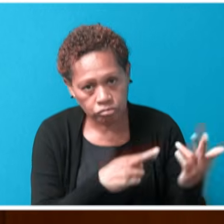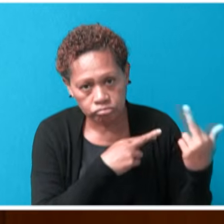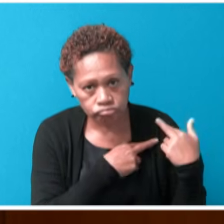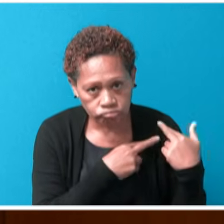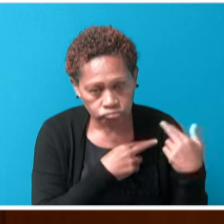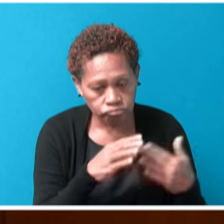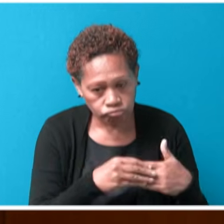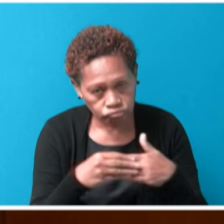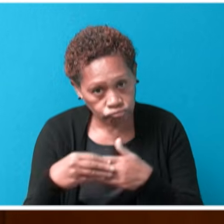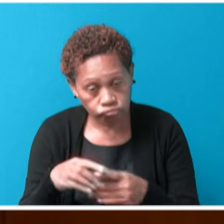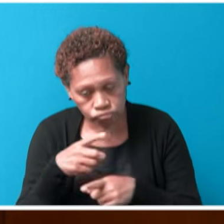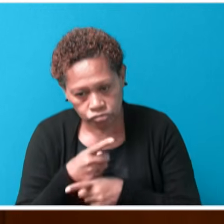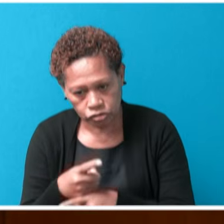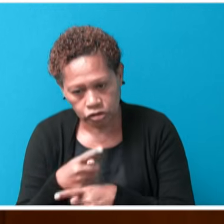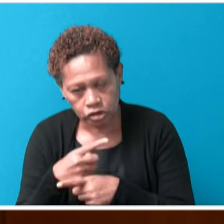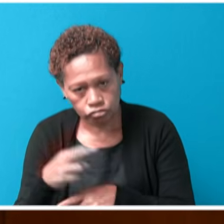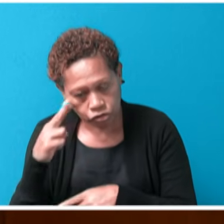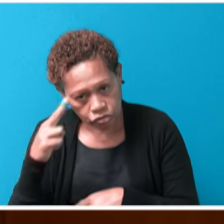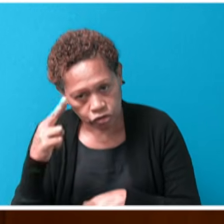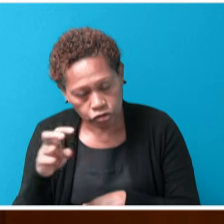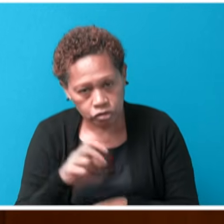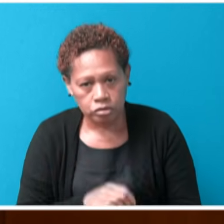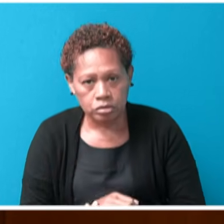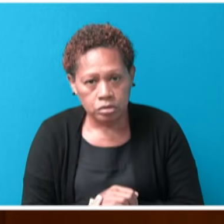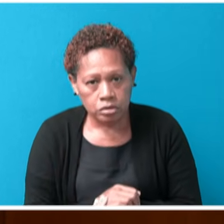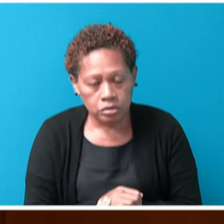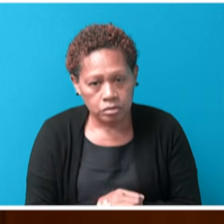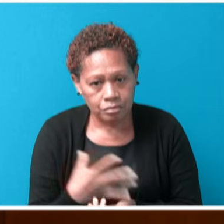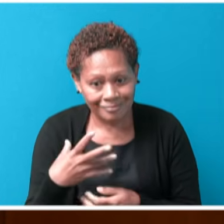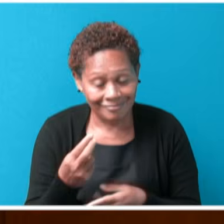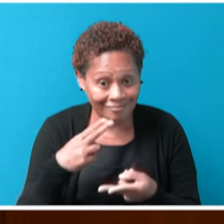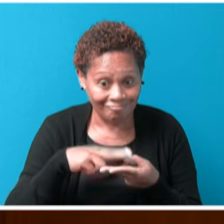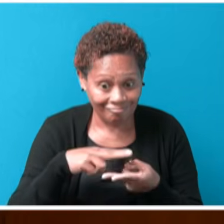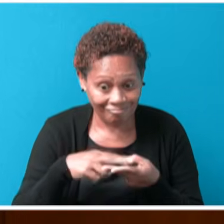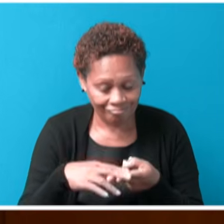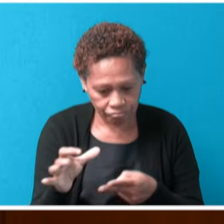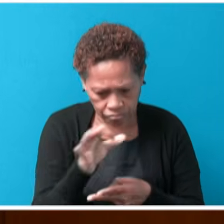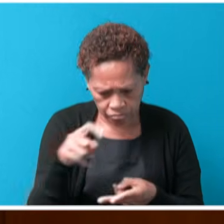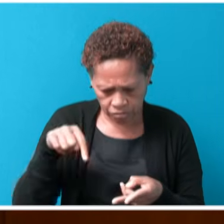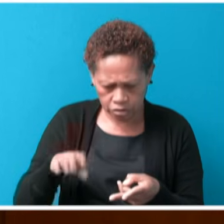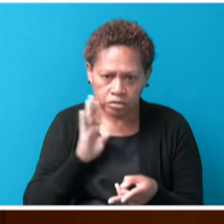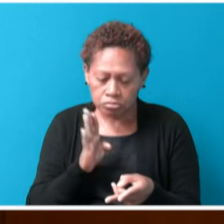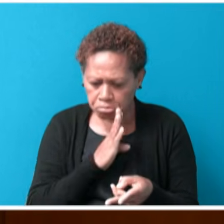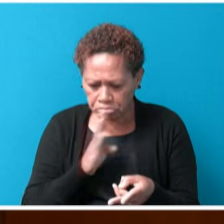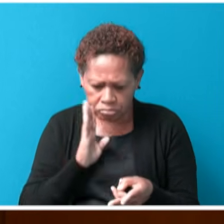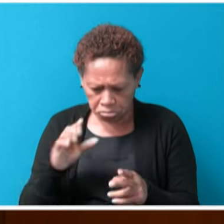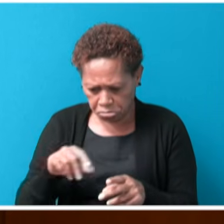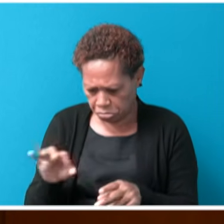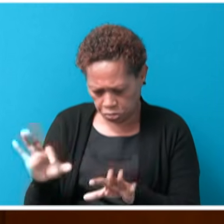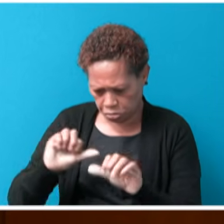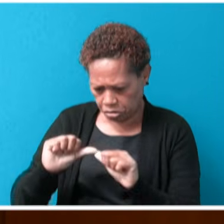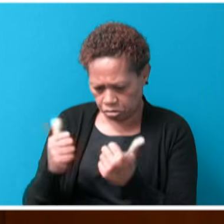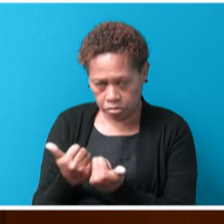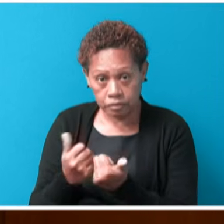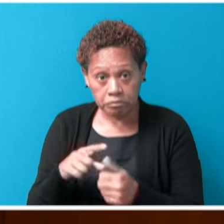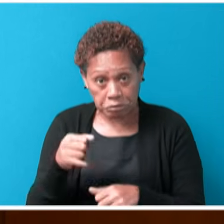our nation's journey. Unity is not merely the absence of disagreement. It is about